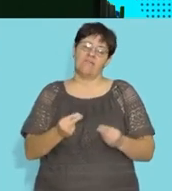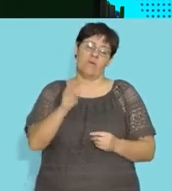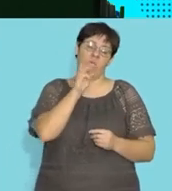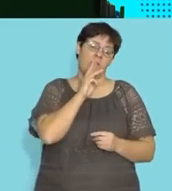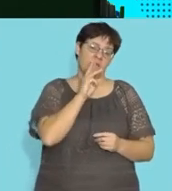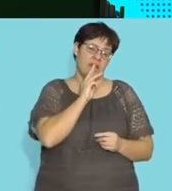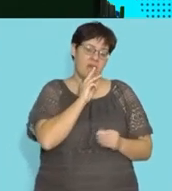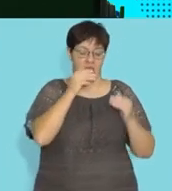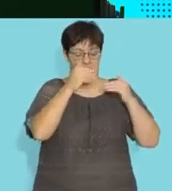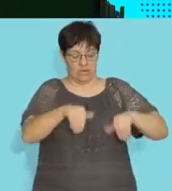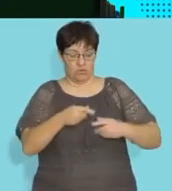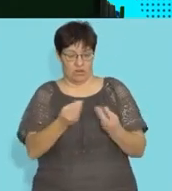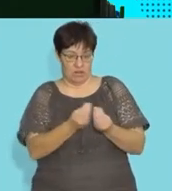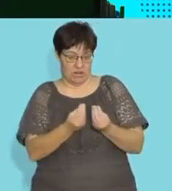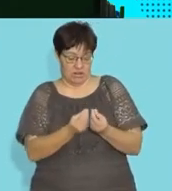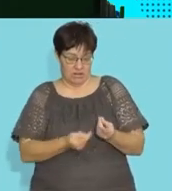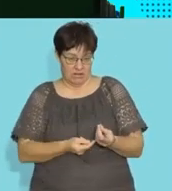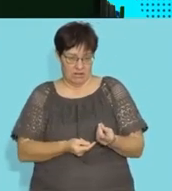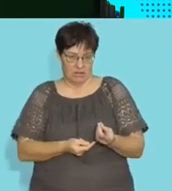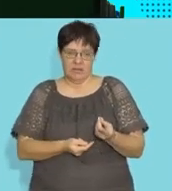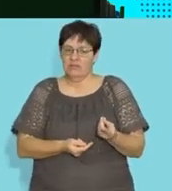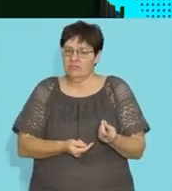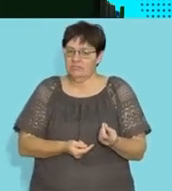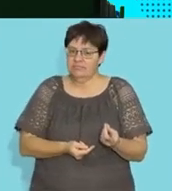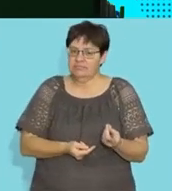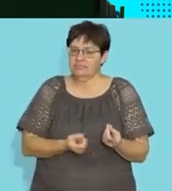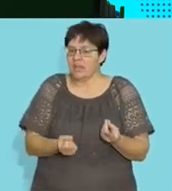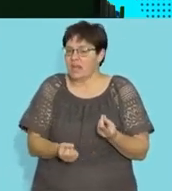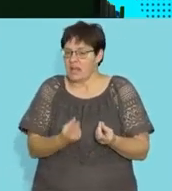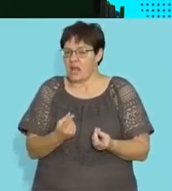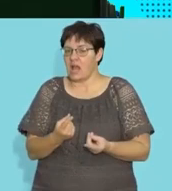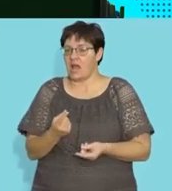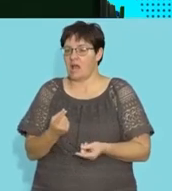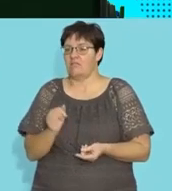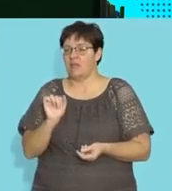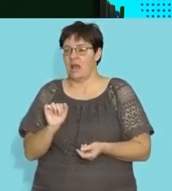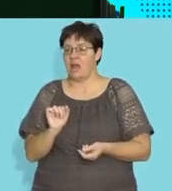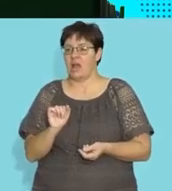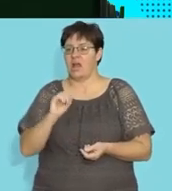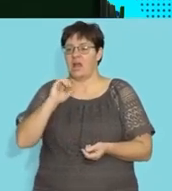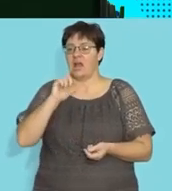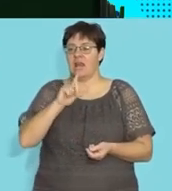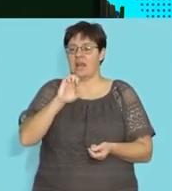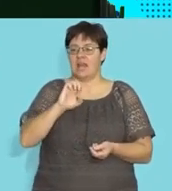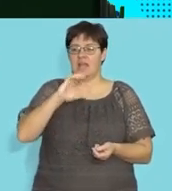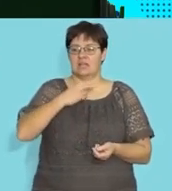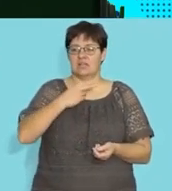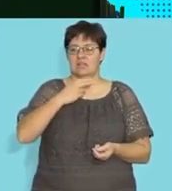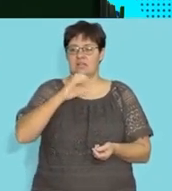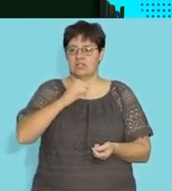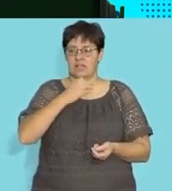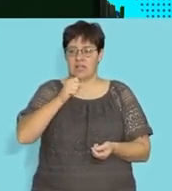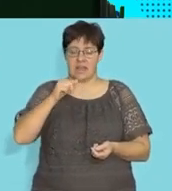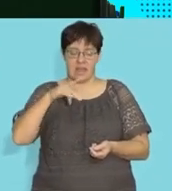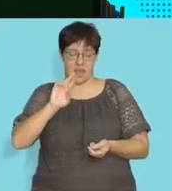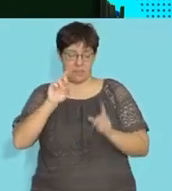water which is a neutral substance, what will happen, according to Le Chatelier, if we add some acid to the